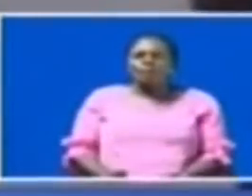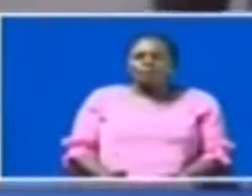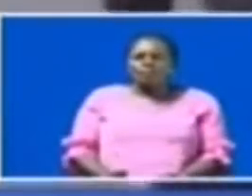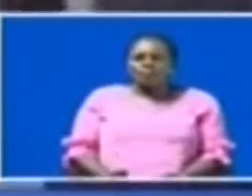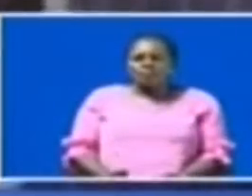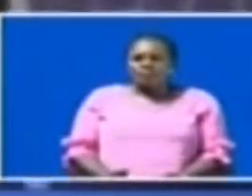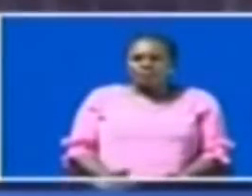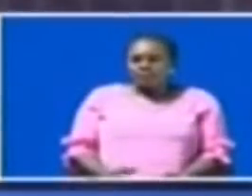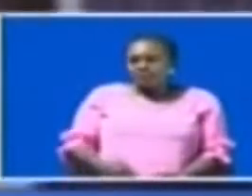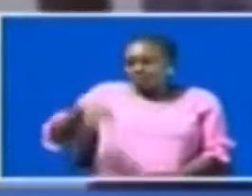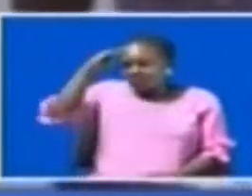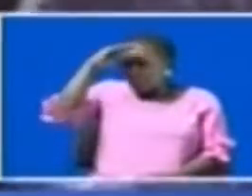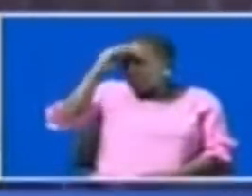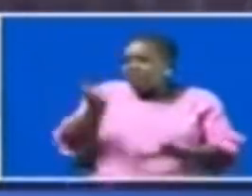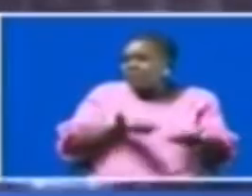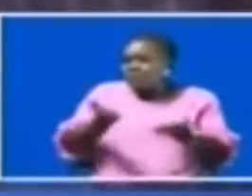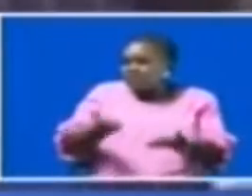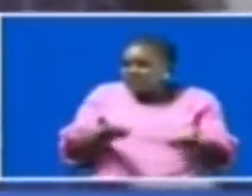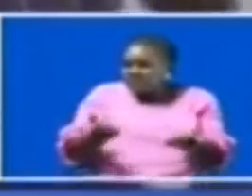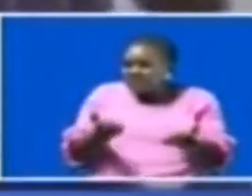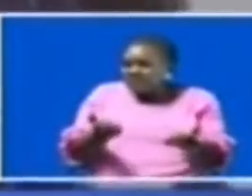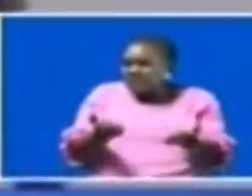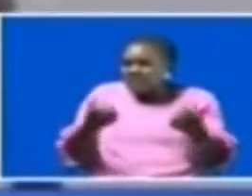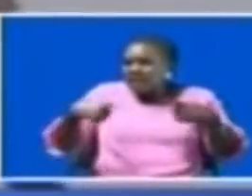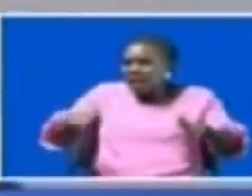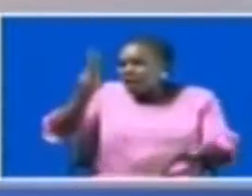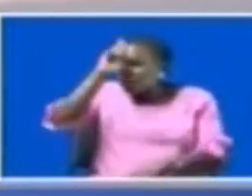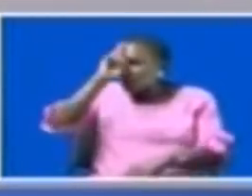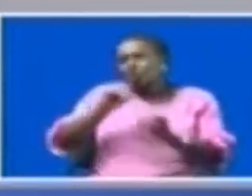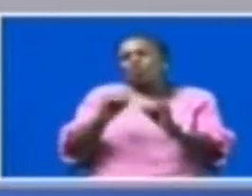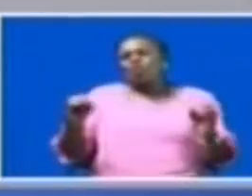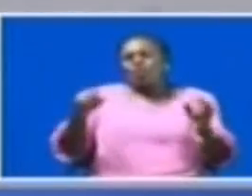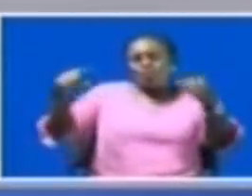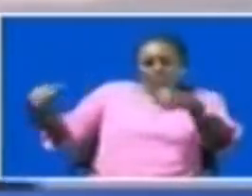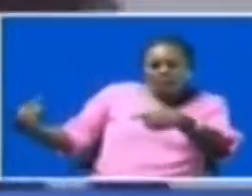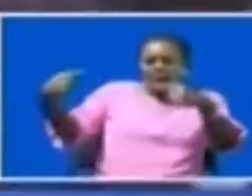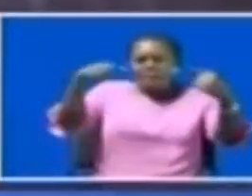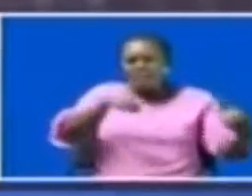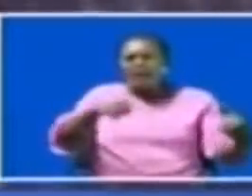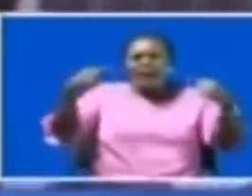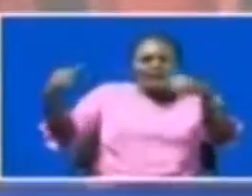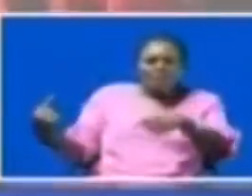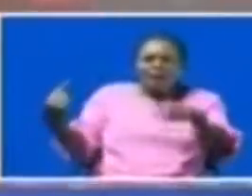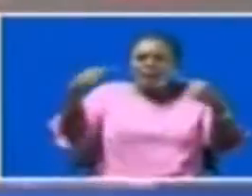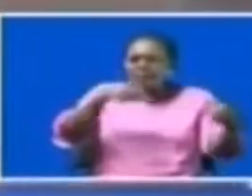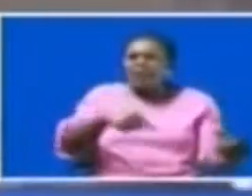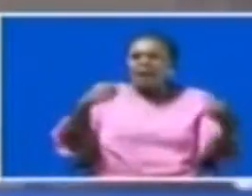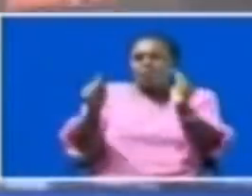But the Chang'aa operators would not let the police have it their way. They engaged the police in running battles.